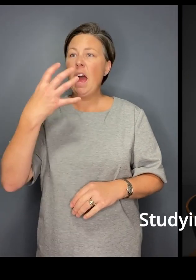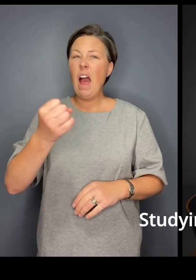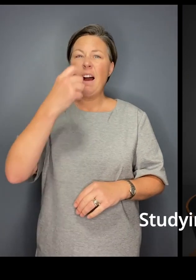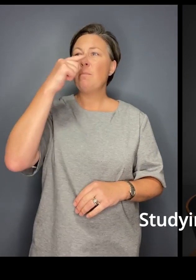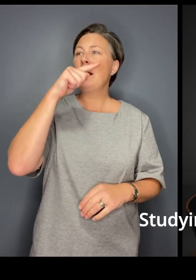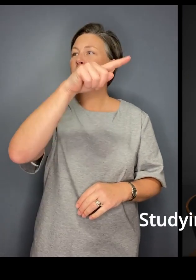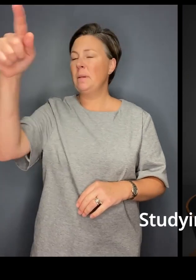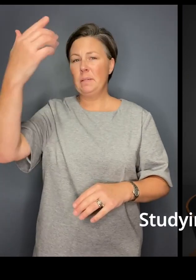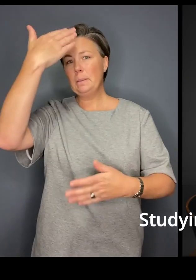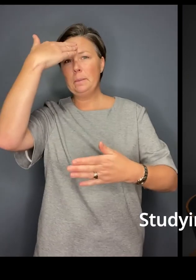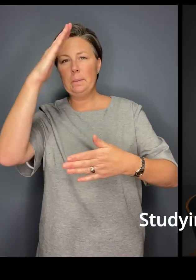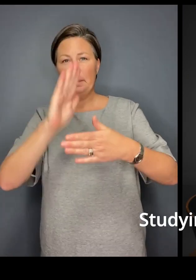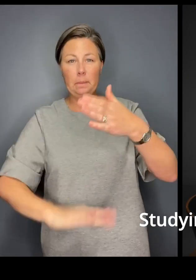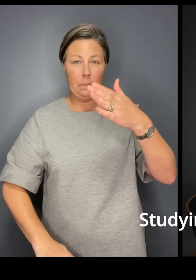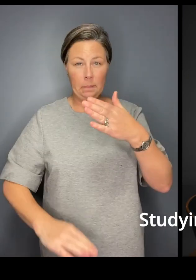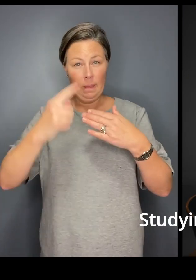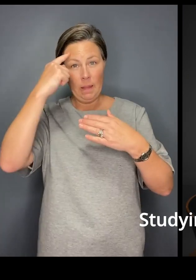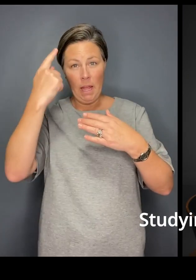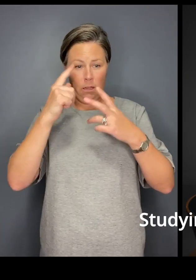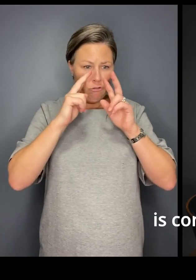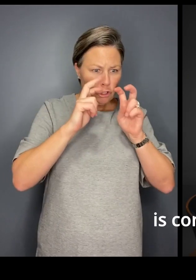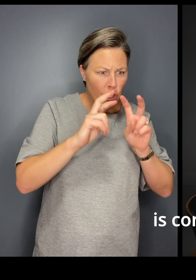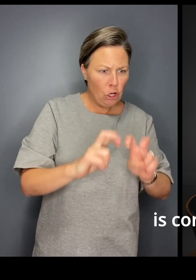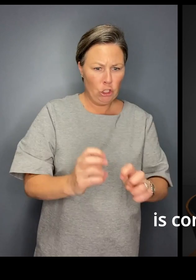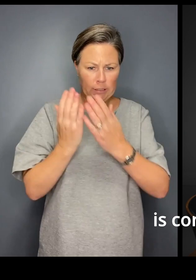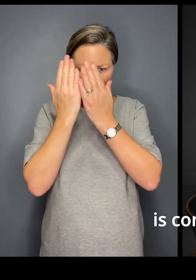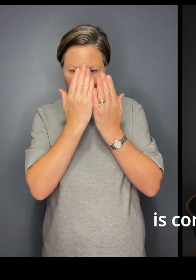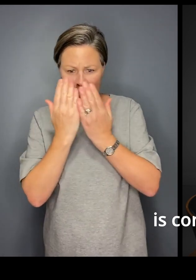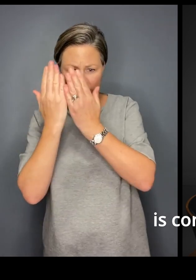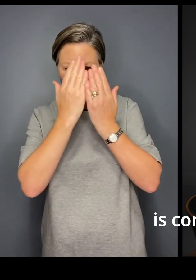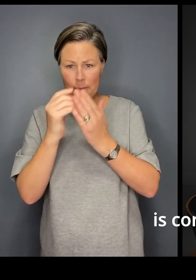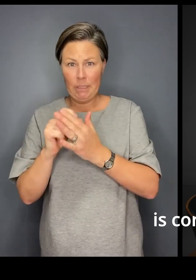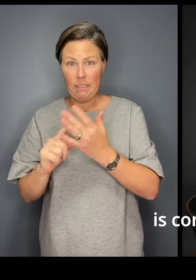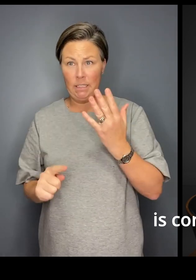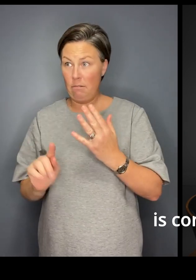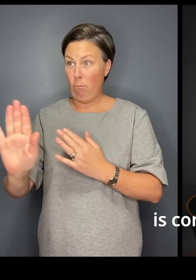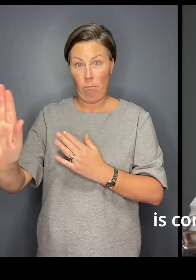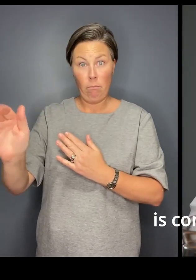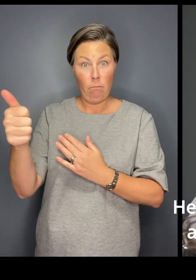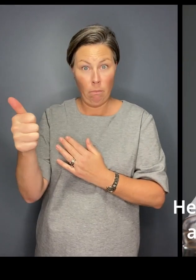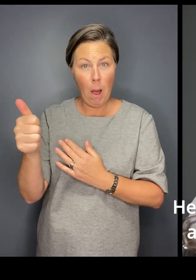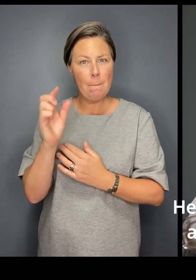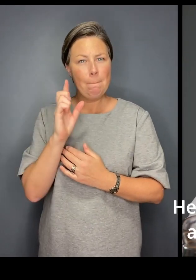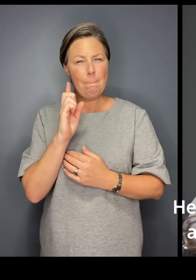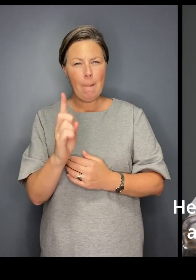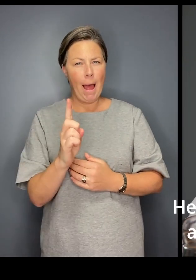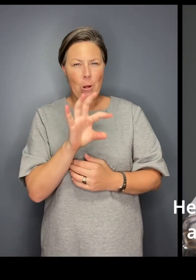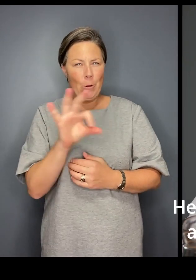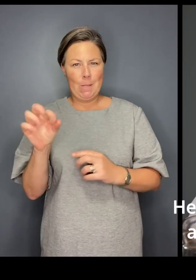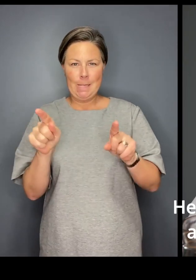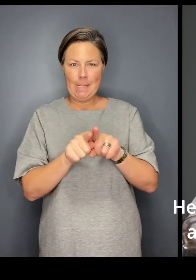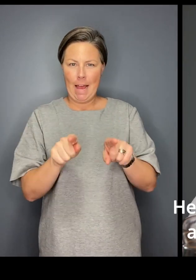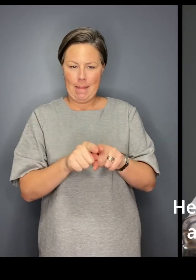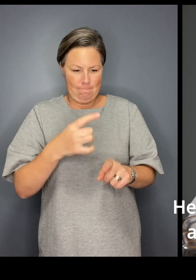Studying and researching a disability is completely different to living it. Health professionals can